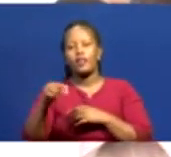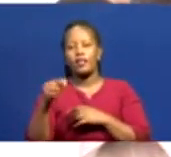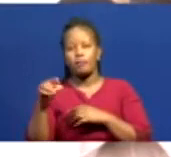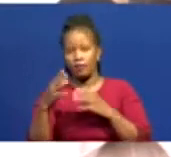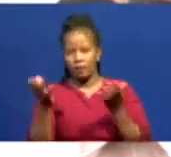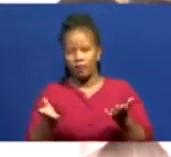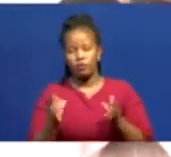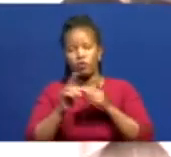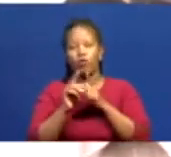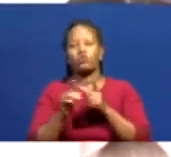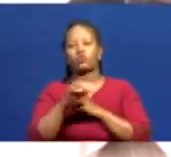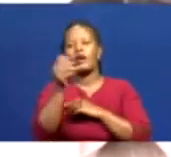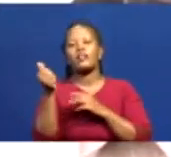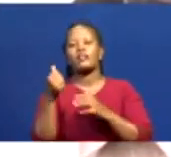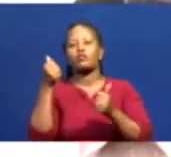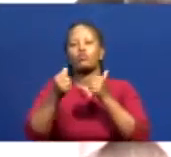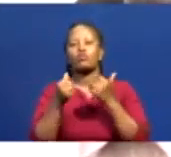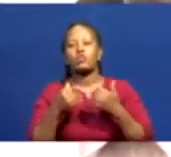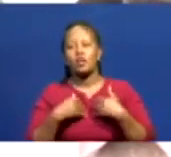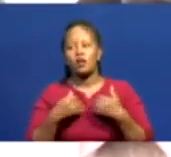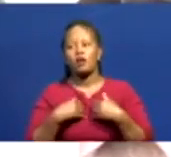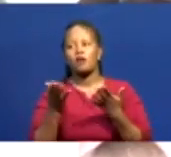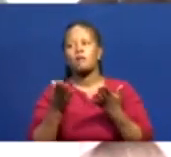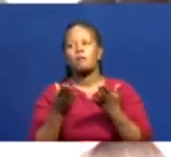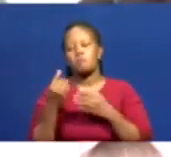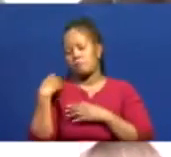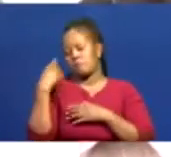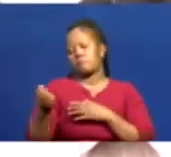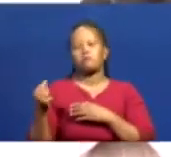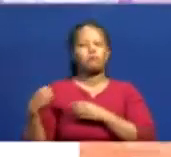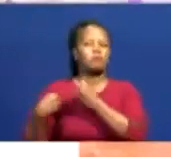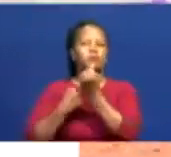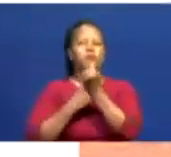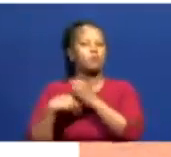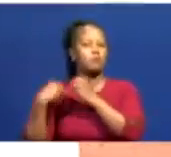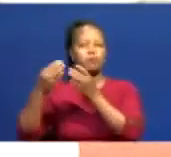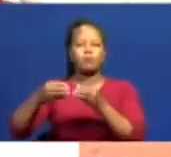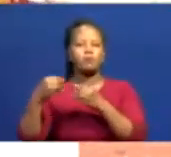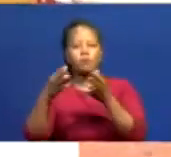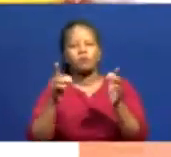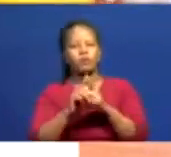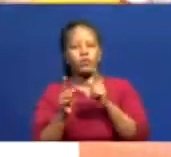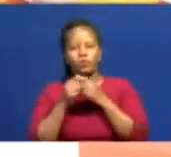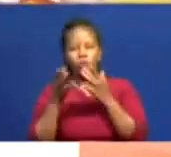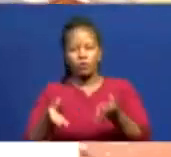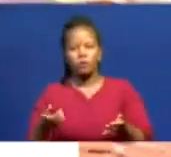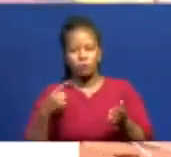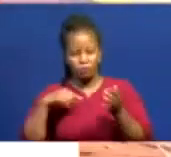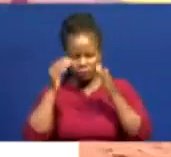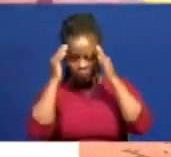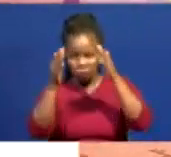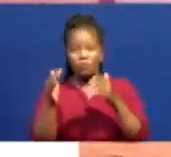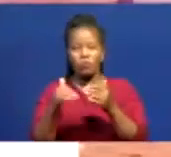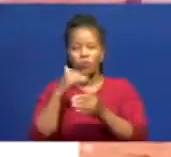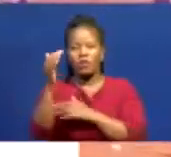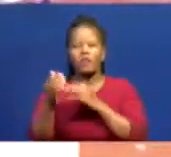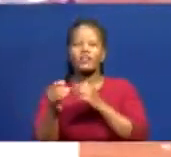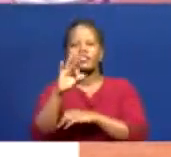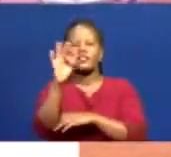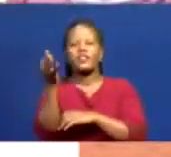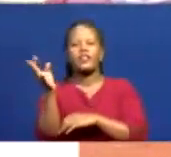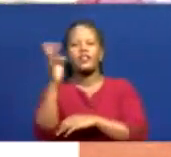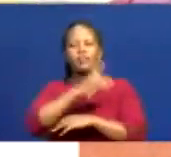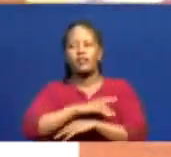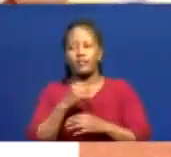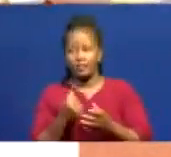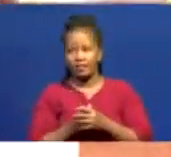landlocked. The Kaharja now, rains have started from yesterday. And the traditional weather forecast we are getting is that in the next 2-3 days, it will be closed.